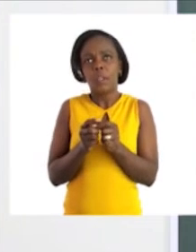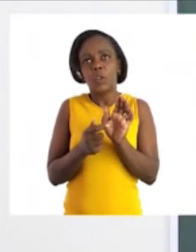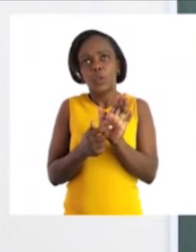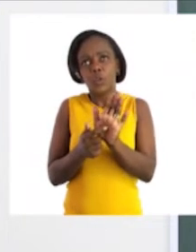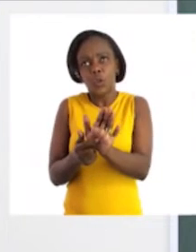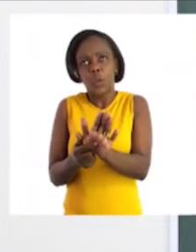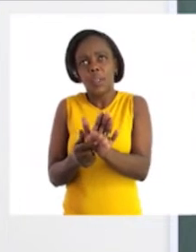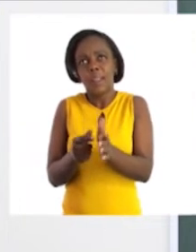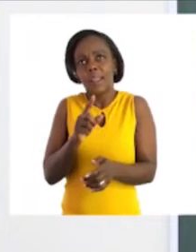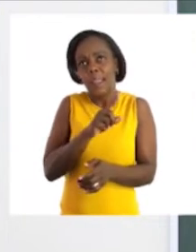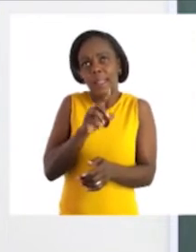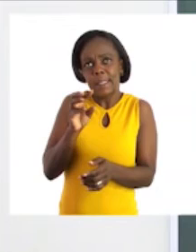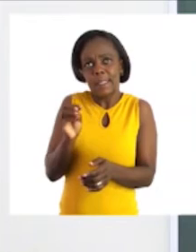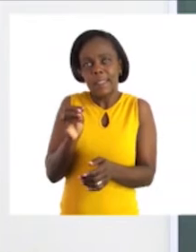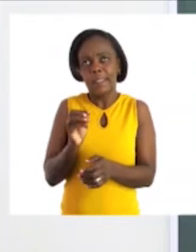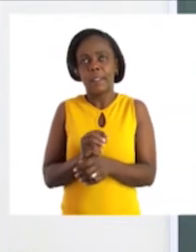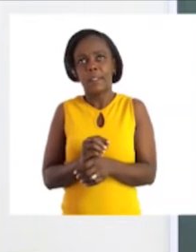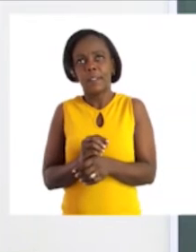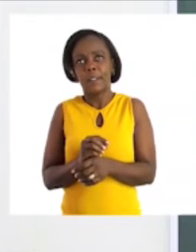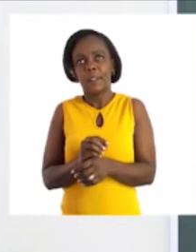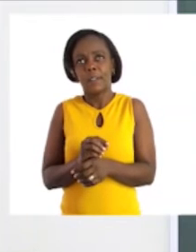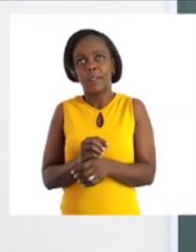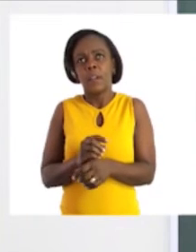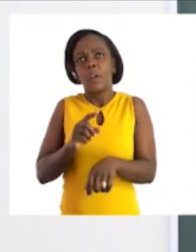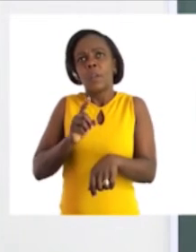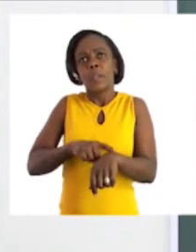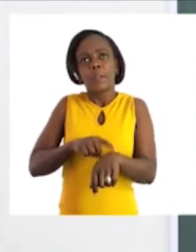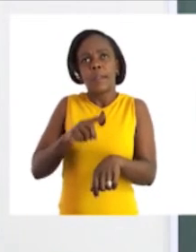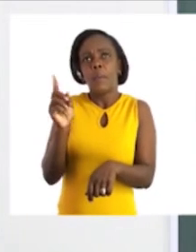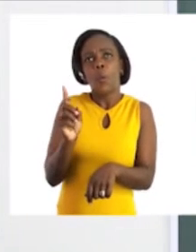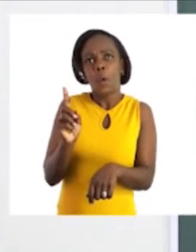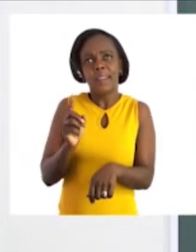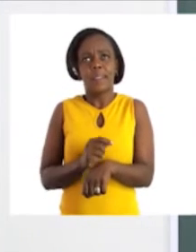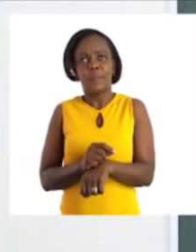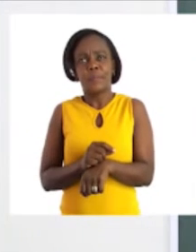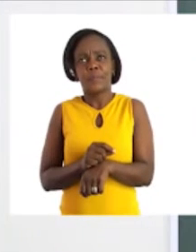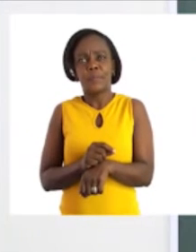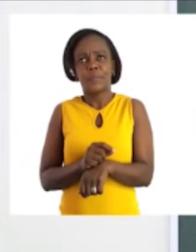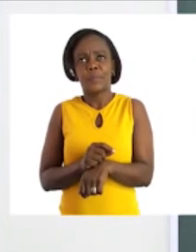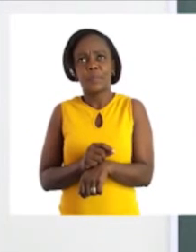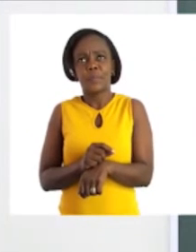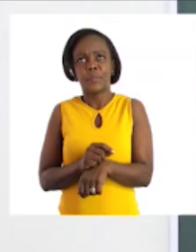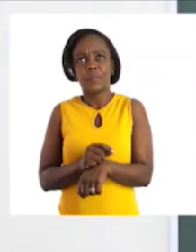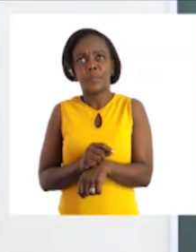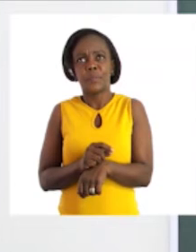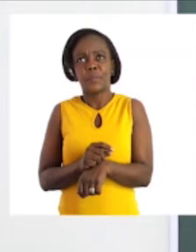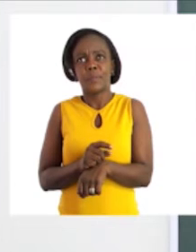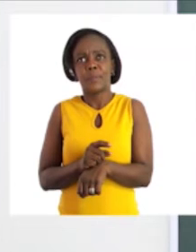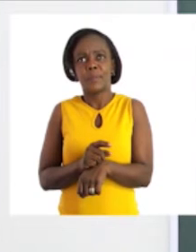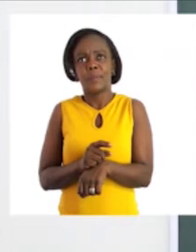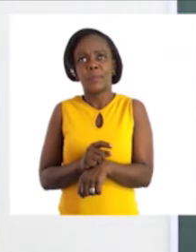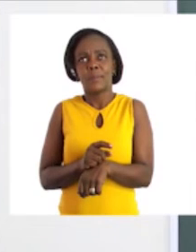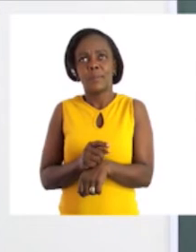So what time would that be? The shorthand is on the 10 and the long hand is on the 3. Can my friend help me?